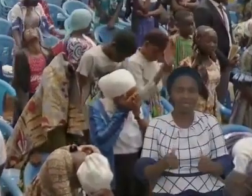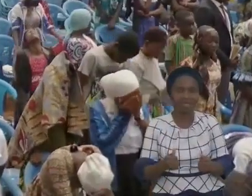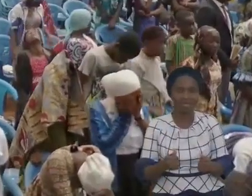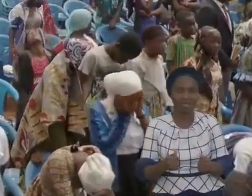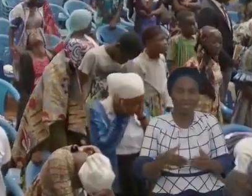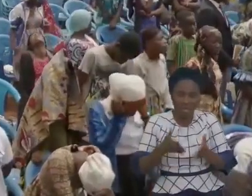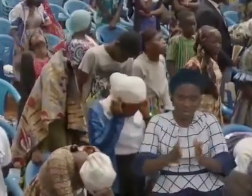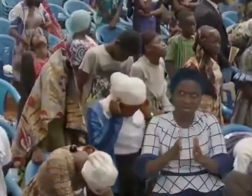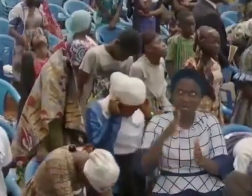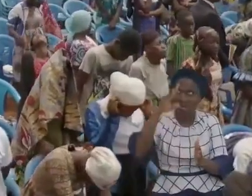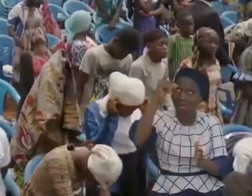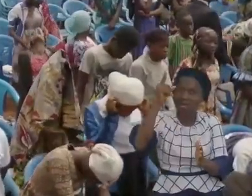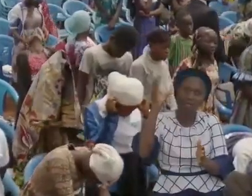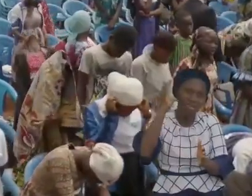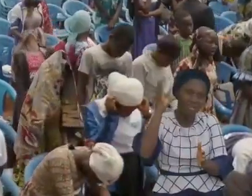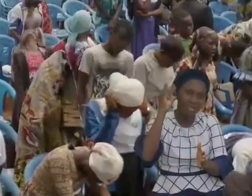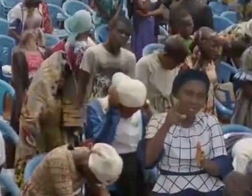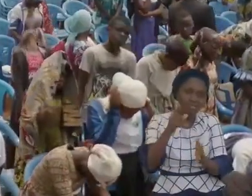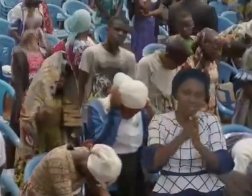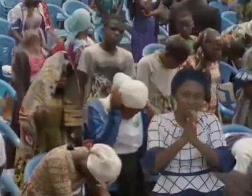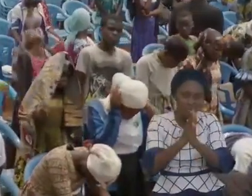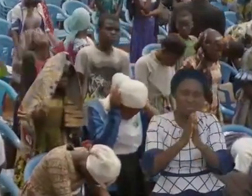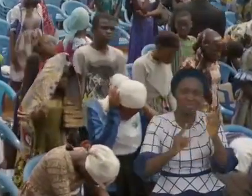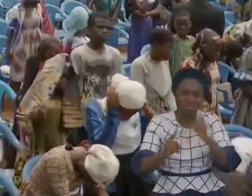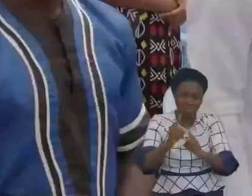That you have the desire.